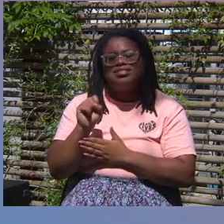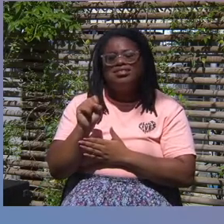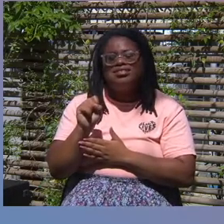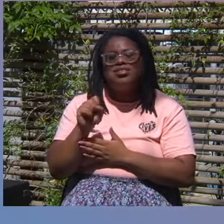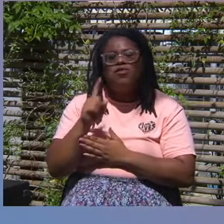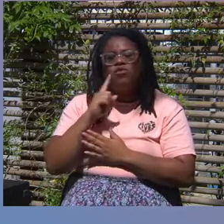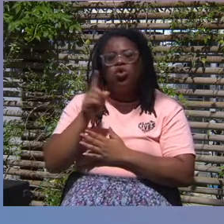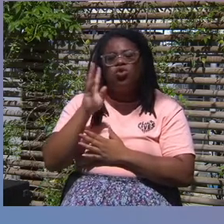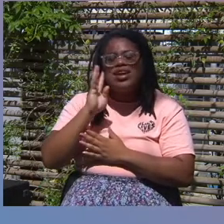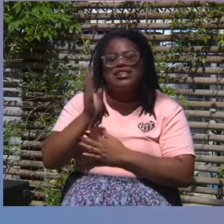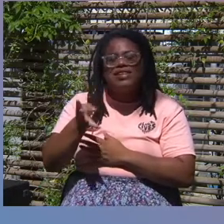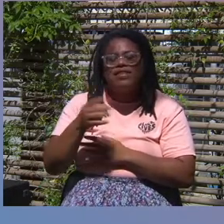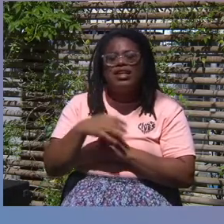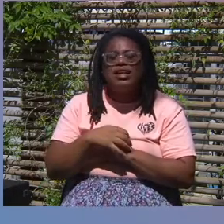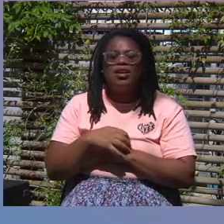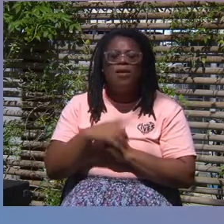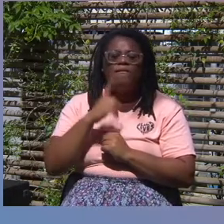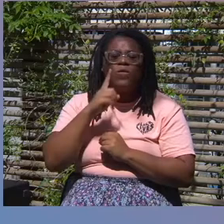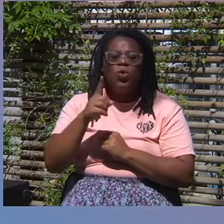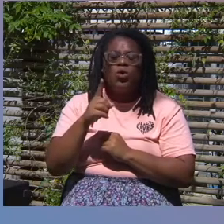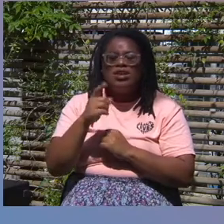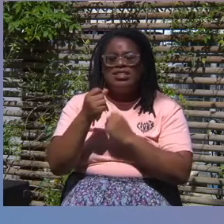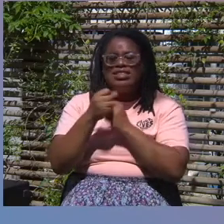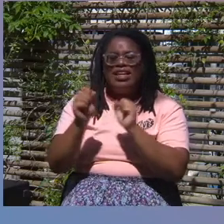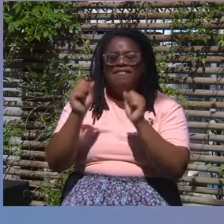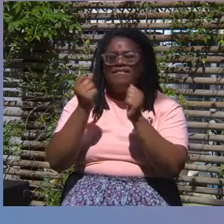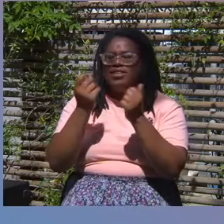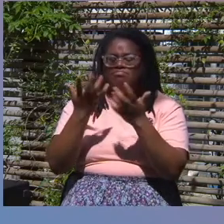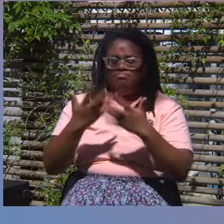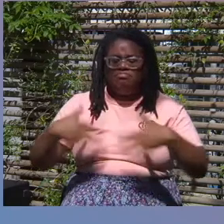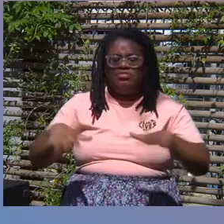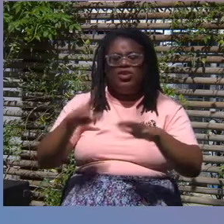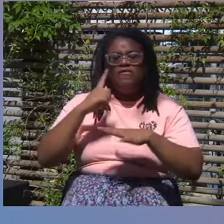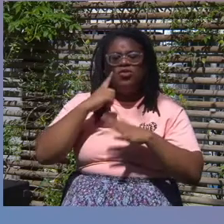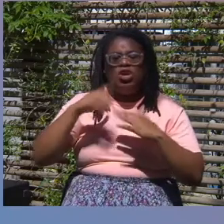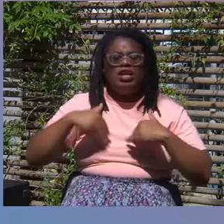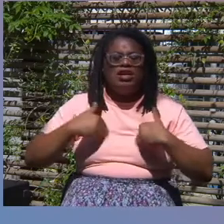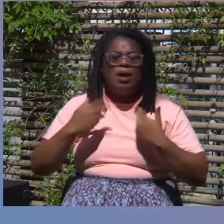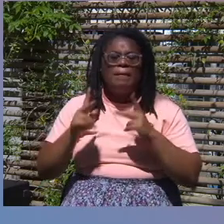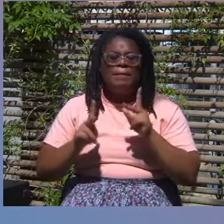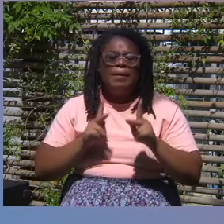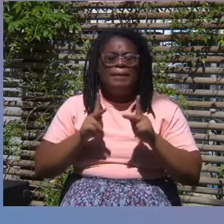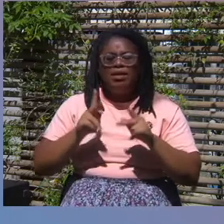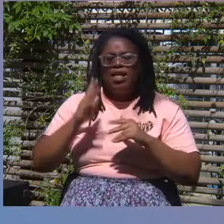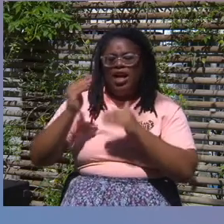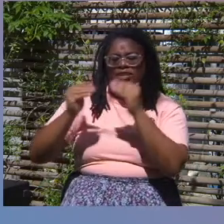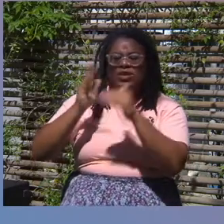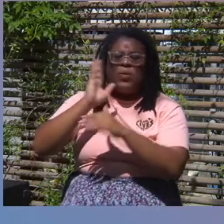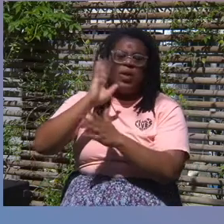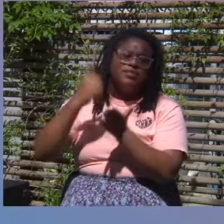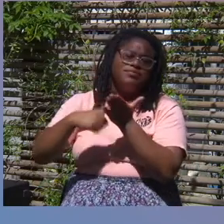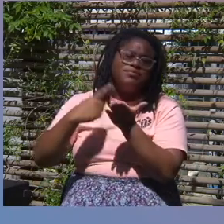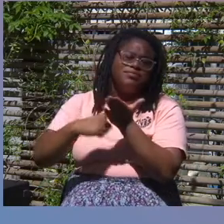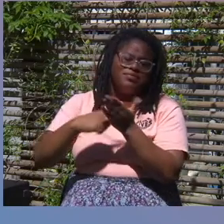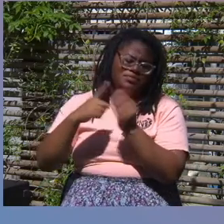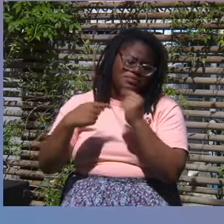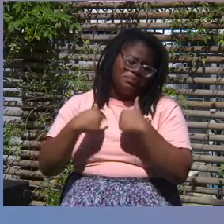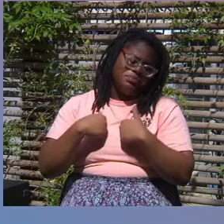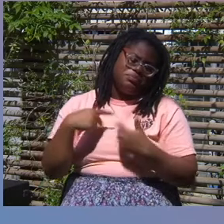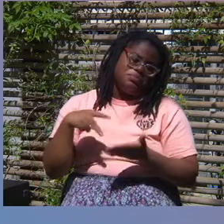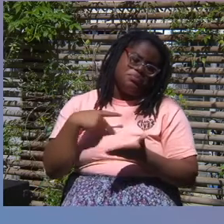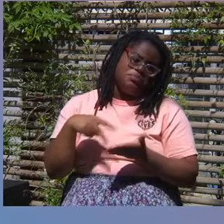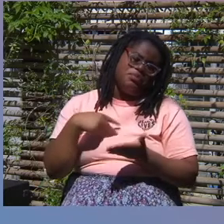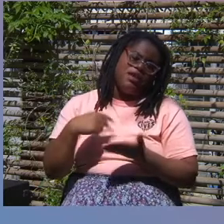for creativity and a safe haven for young people, elders. I mean, we're going to talk about all the stuff I do with dance